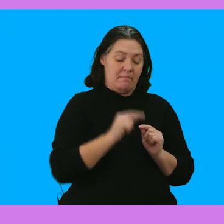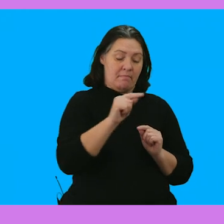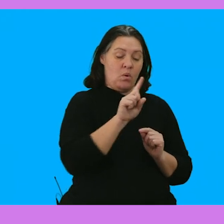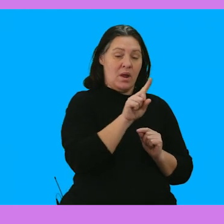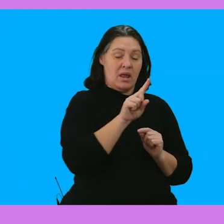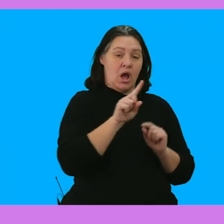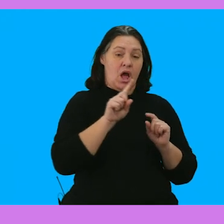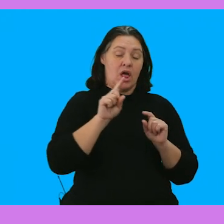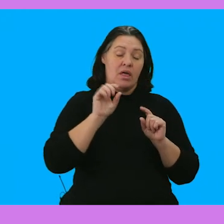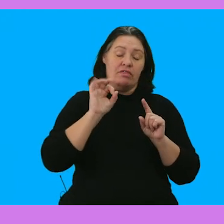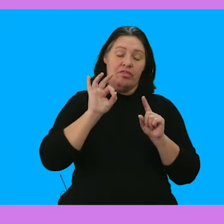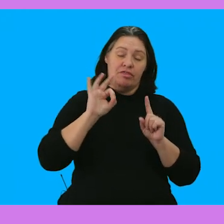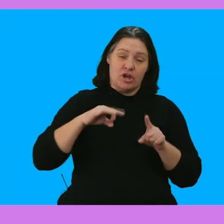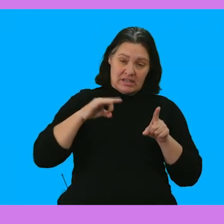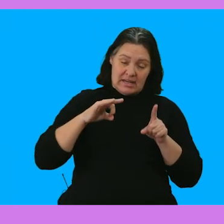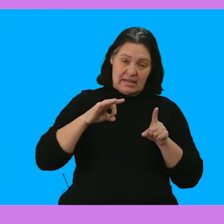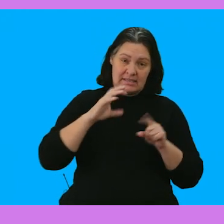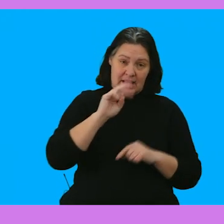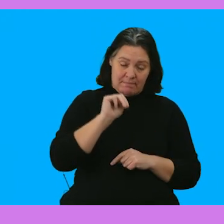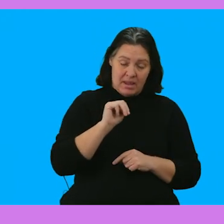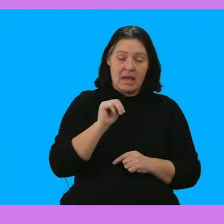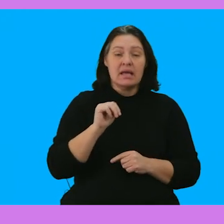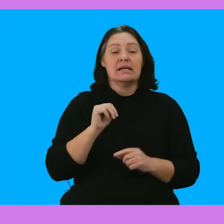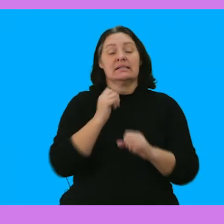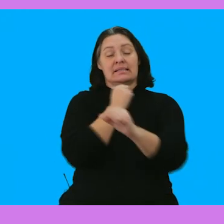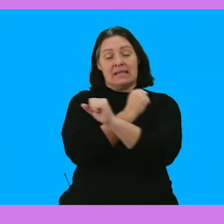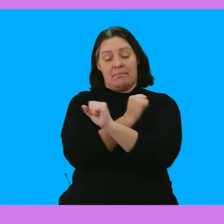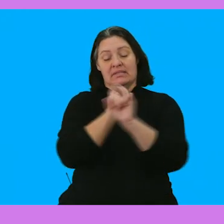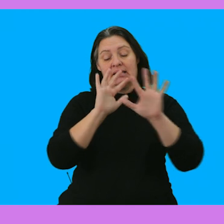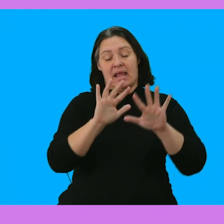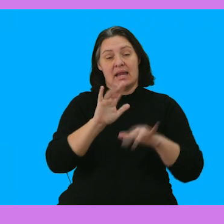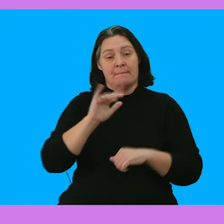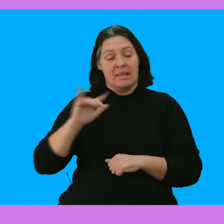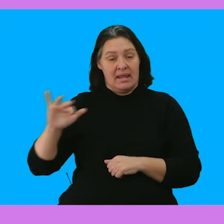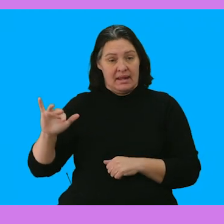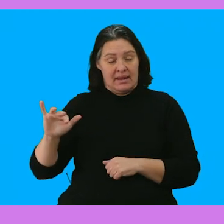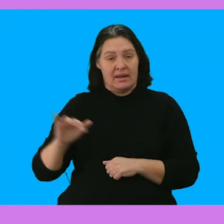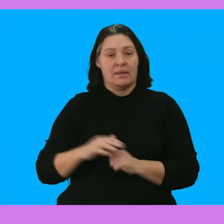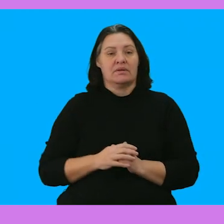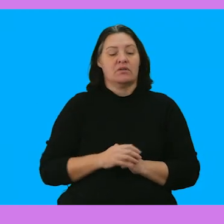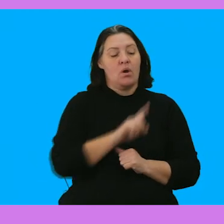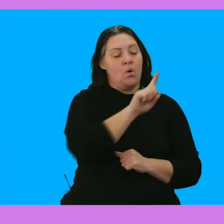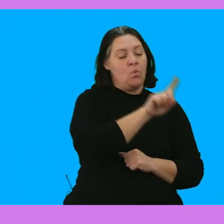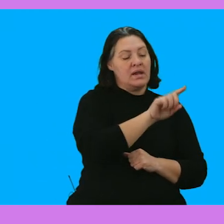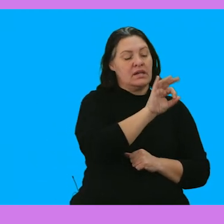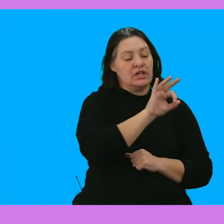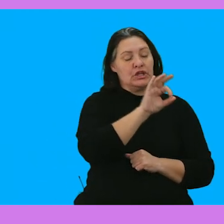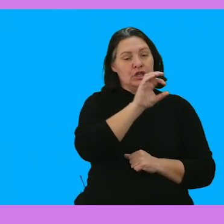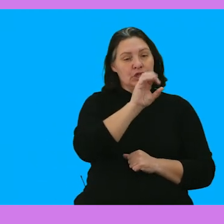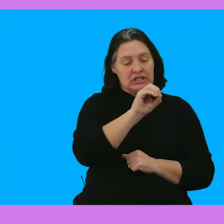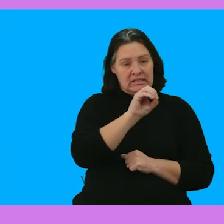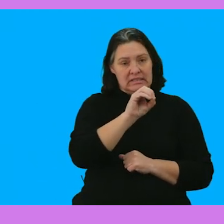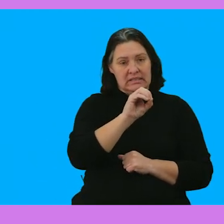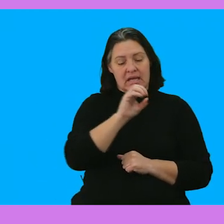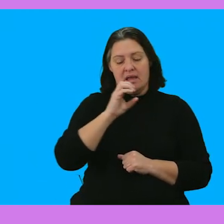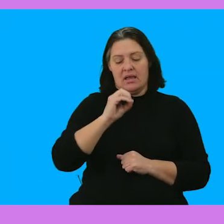map distance, the 13 centimeters. I multiplied that by the scale of 10 million. So 13 multiplied by 10 million, that gives me an